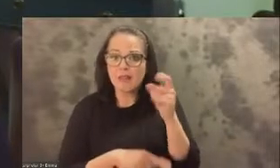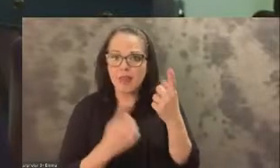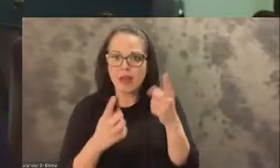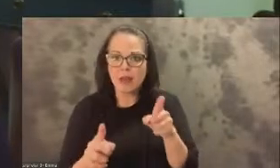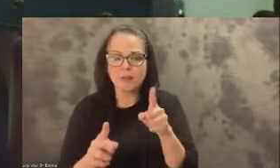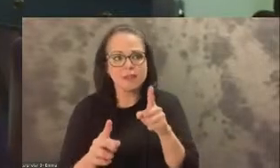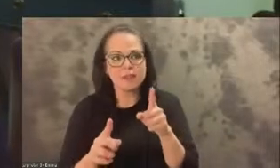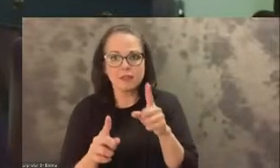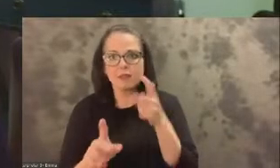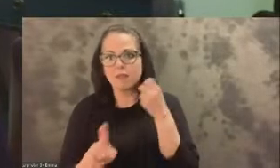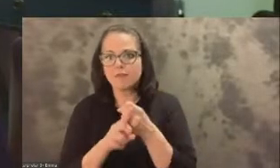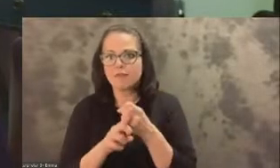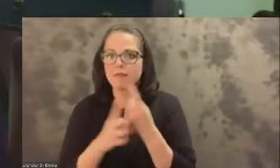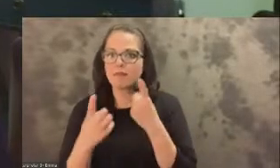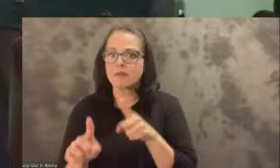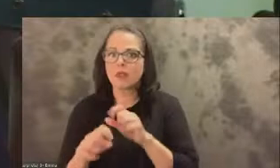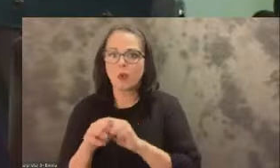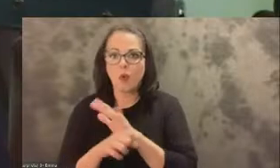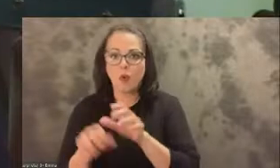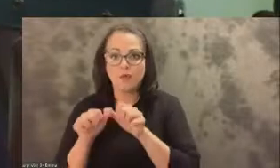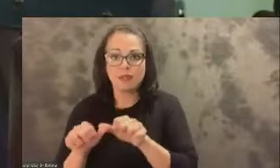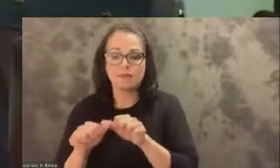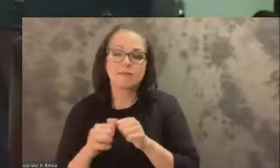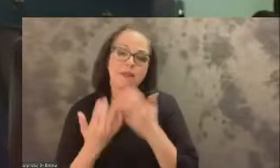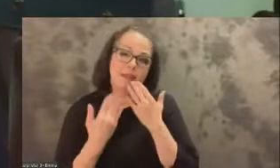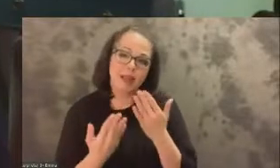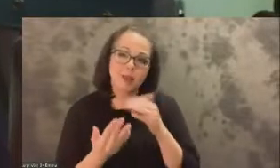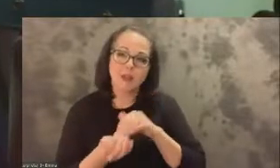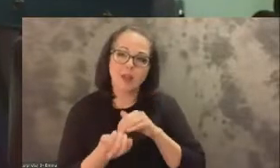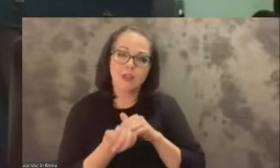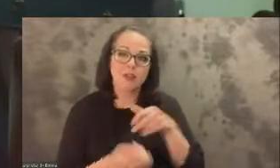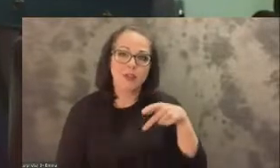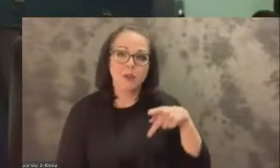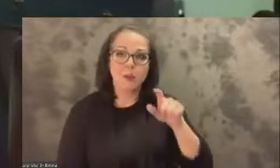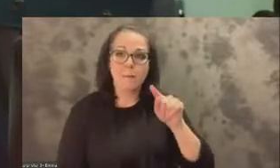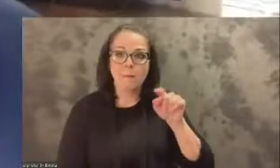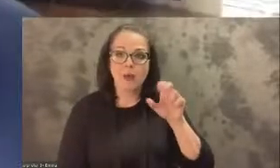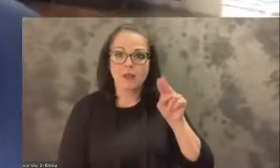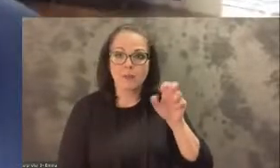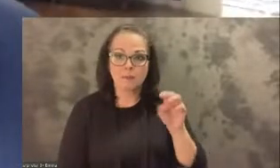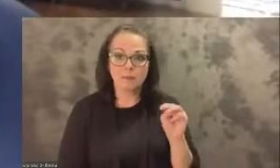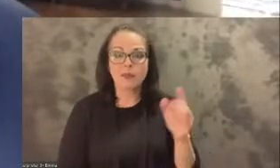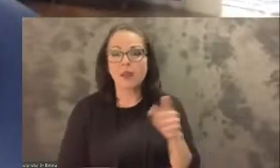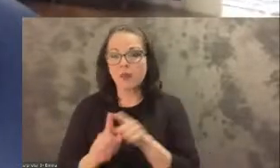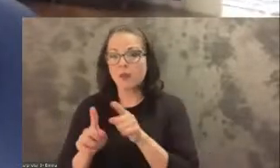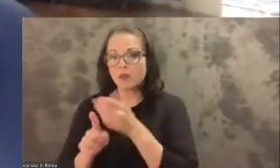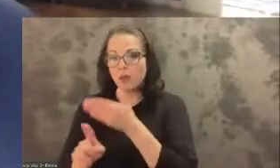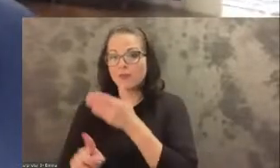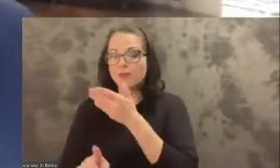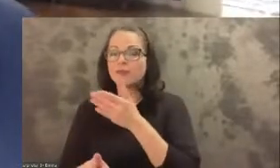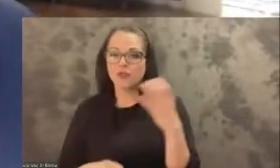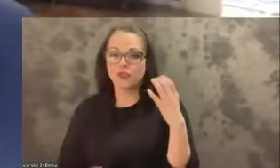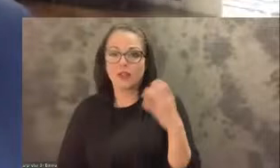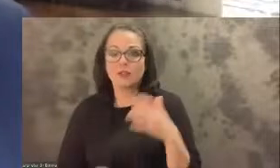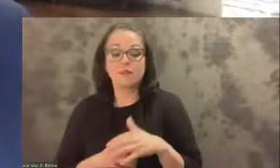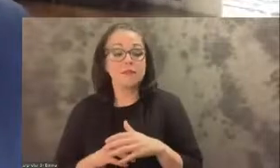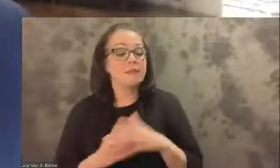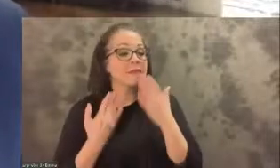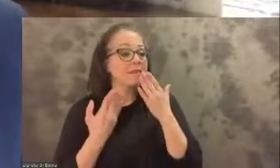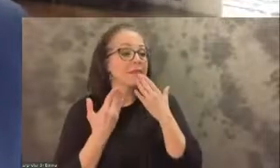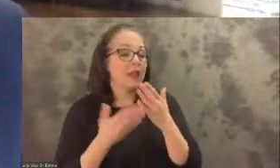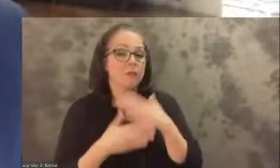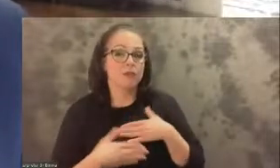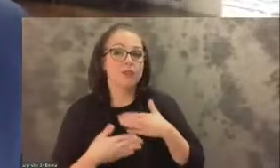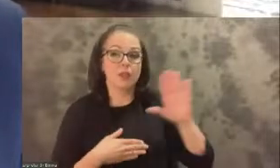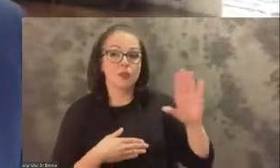from long COVID. Thank you, Dr. Putnam and Madam Chair. Thank you, sir. Appreciate your input and all the work you put in this